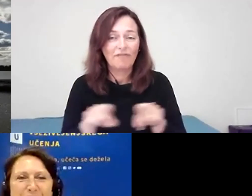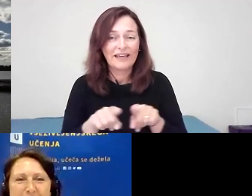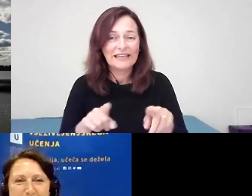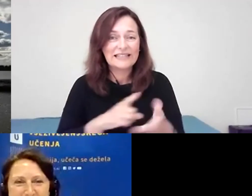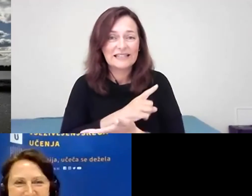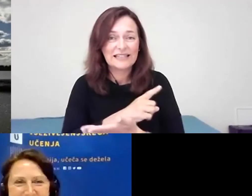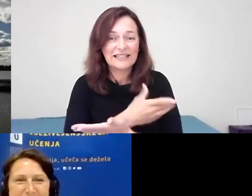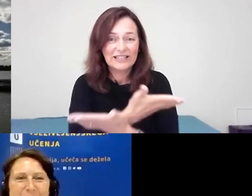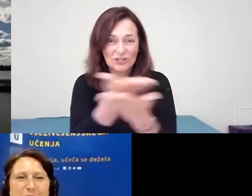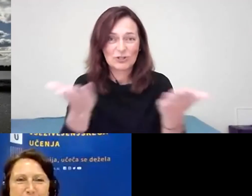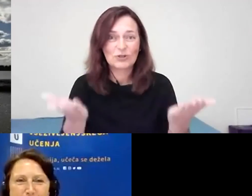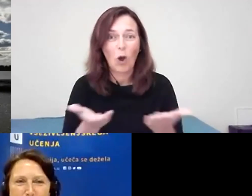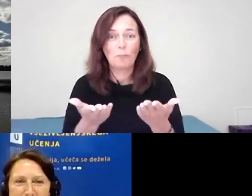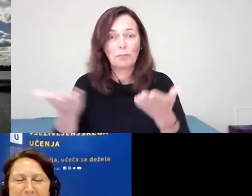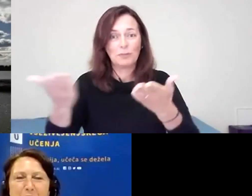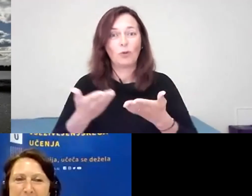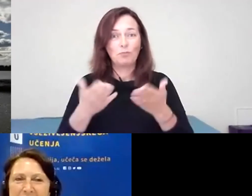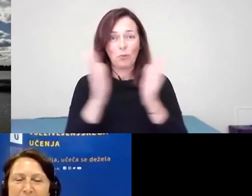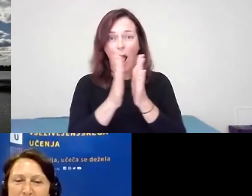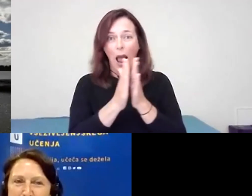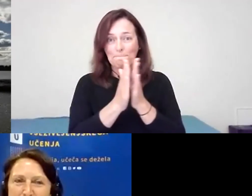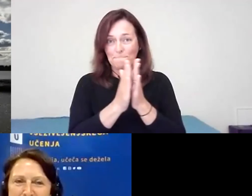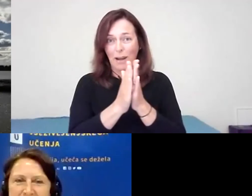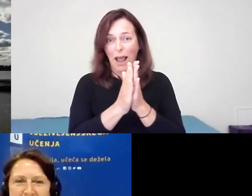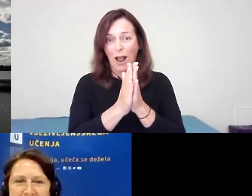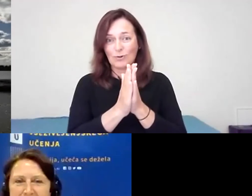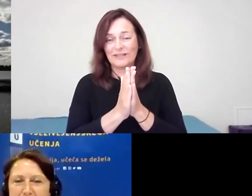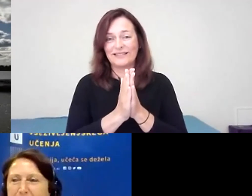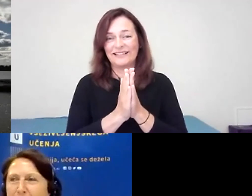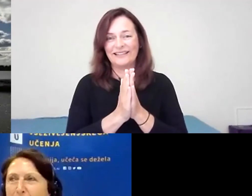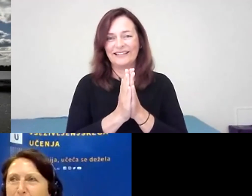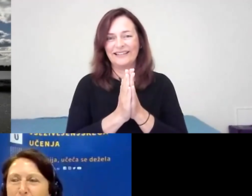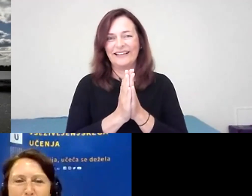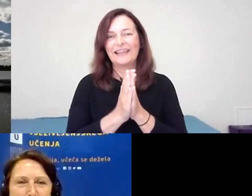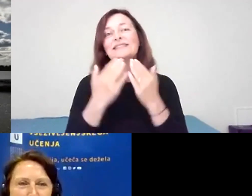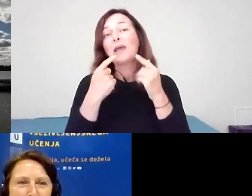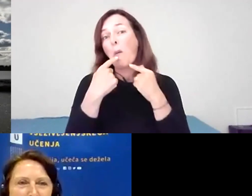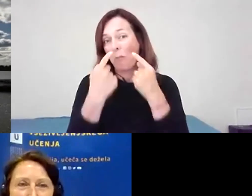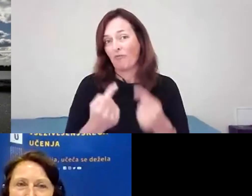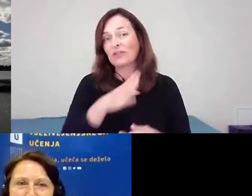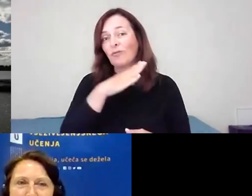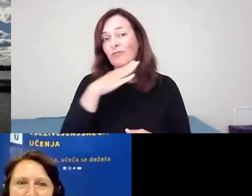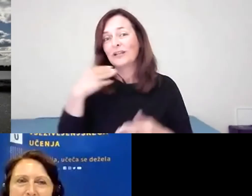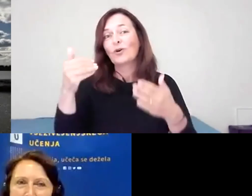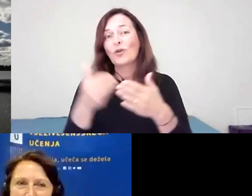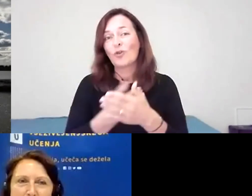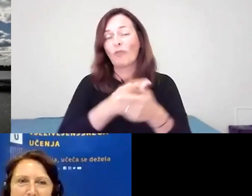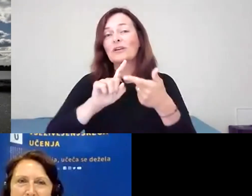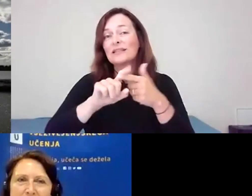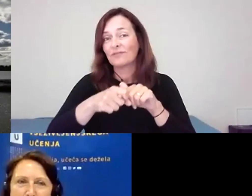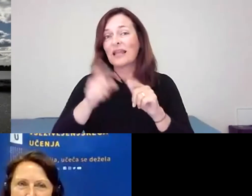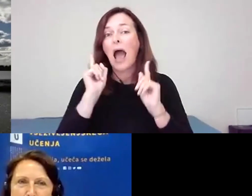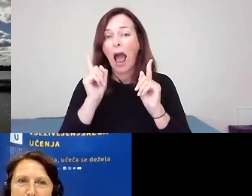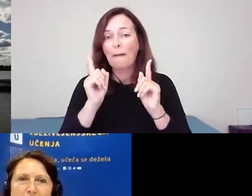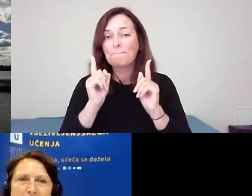sure, because you told us many new things, but above all, you confirmed our belief that education